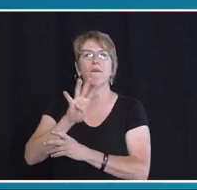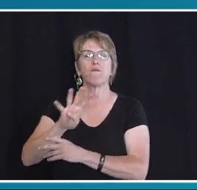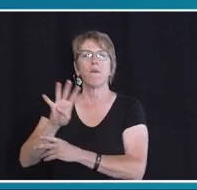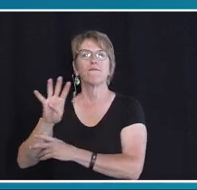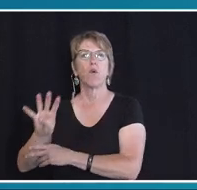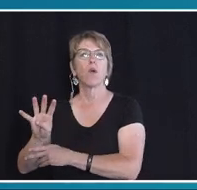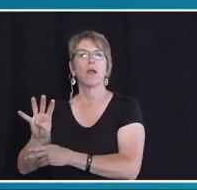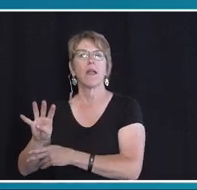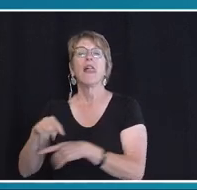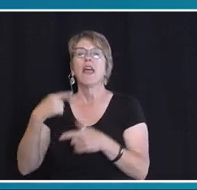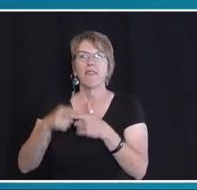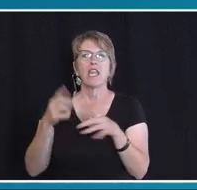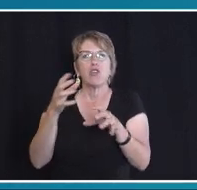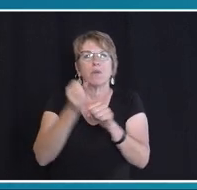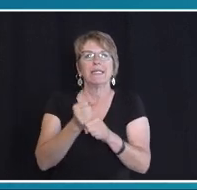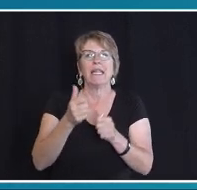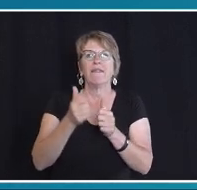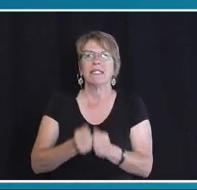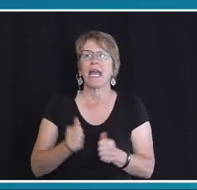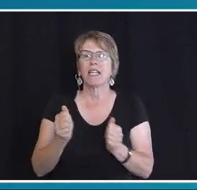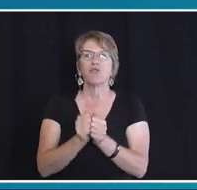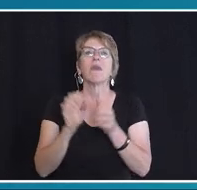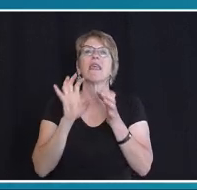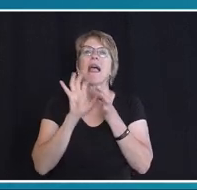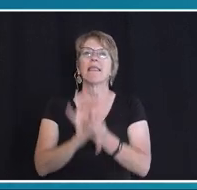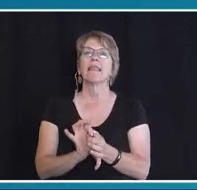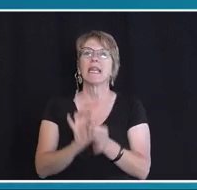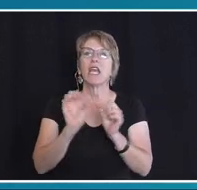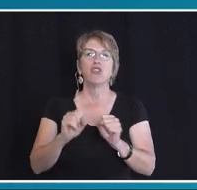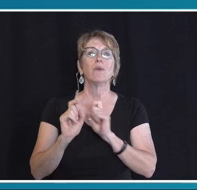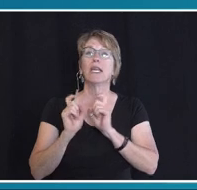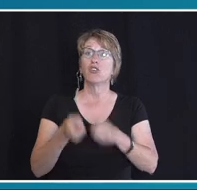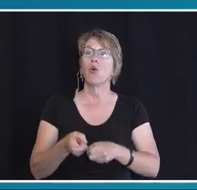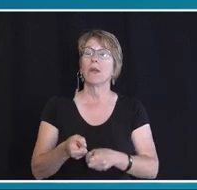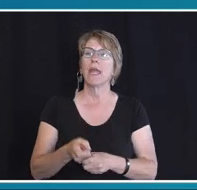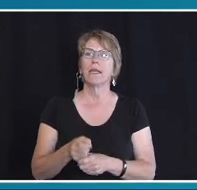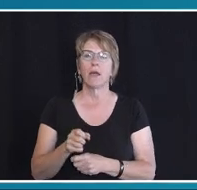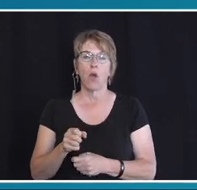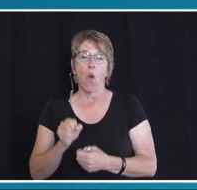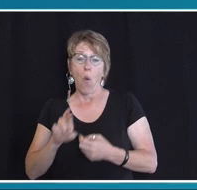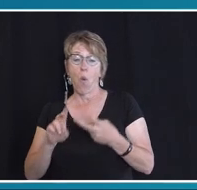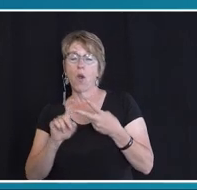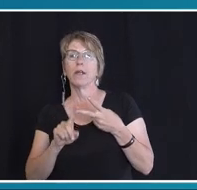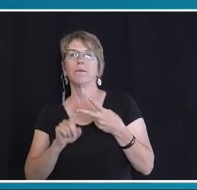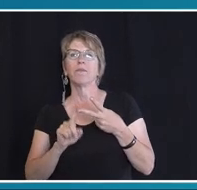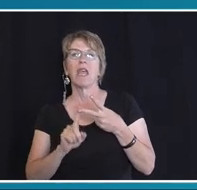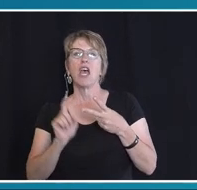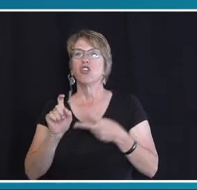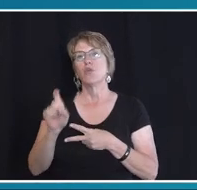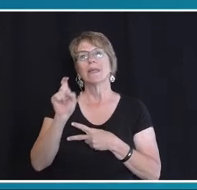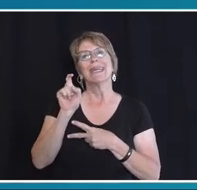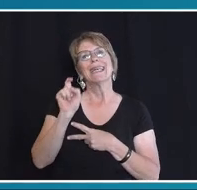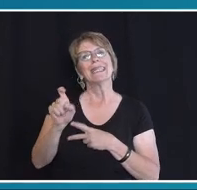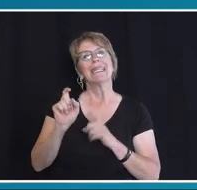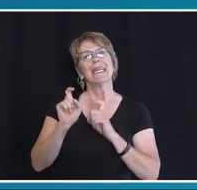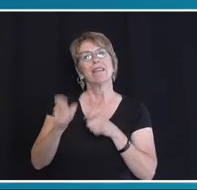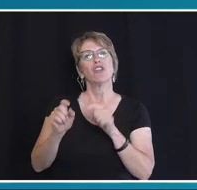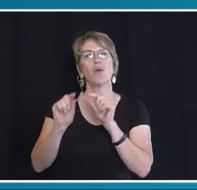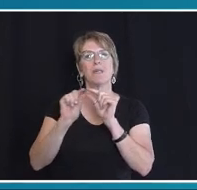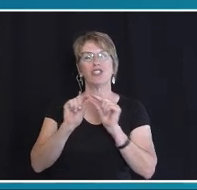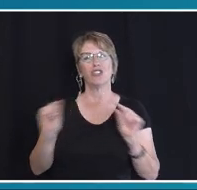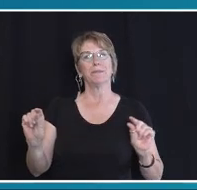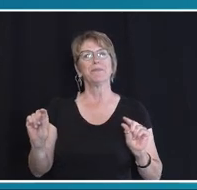41444. You'll automatically receive a text with a link to donate. Or, even easier, you can click the donate button located